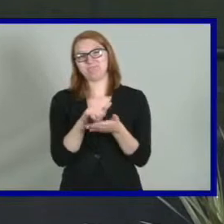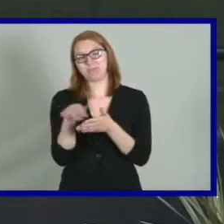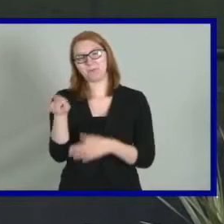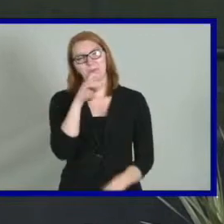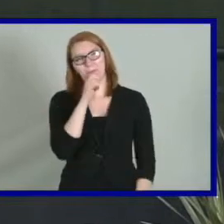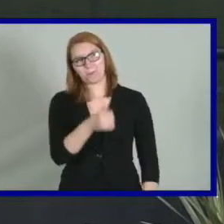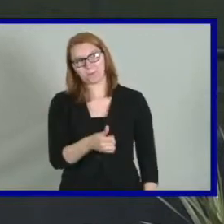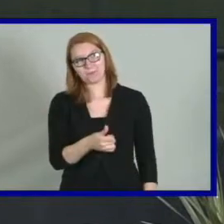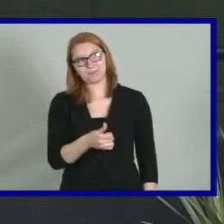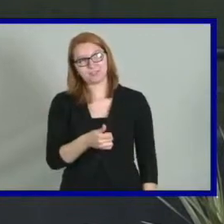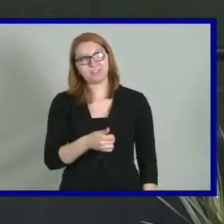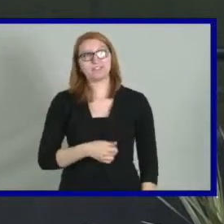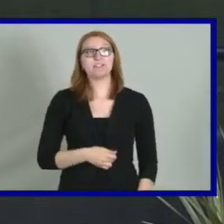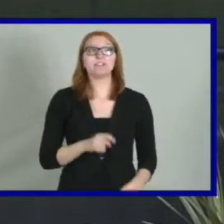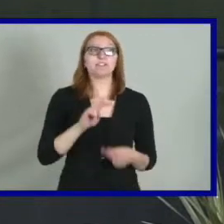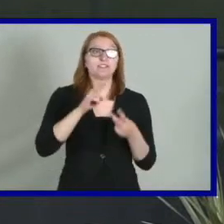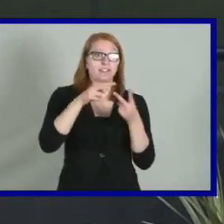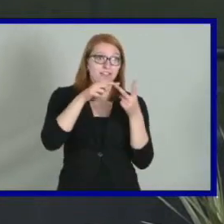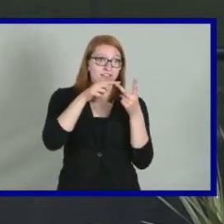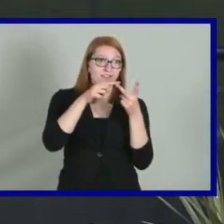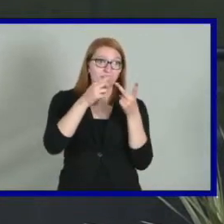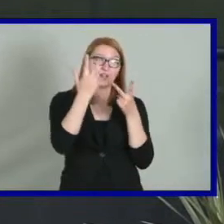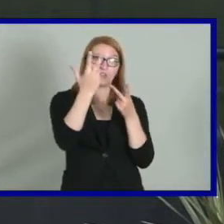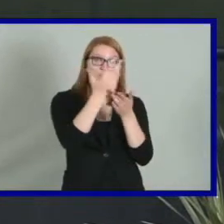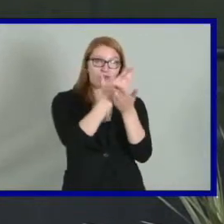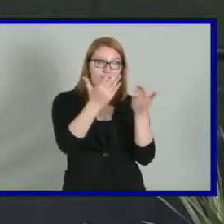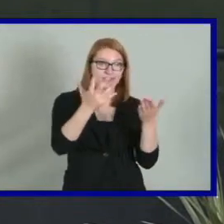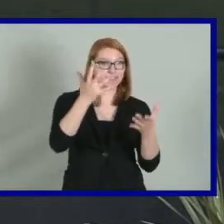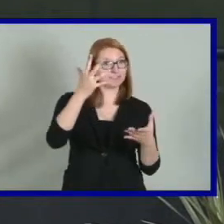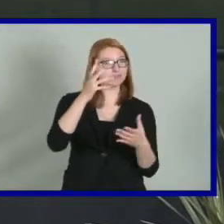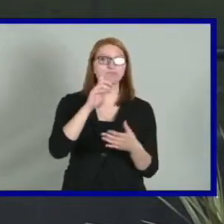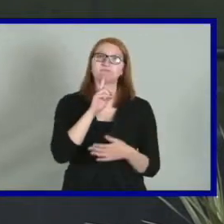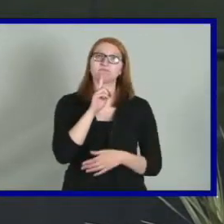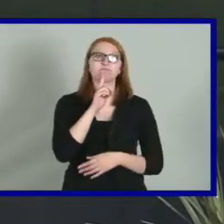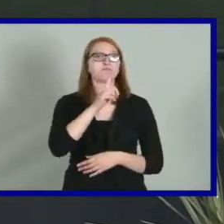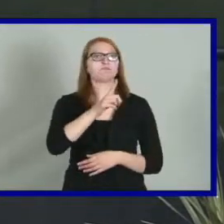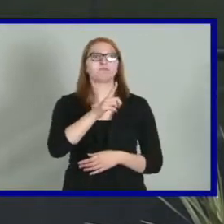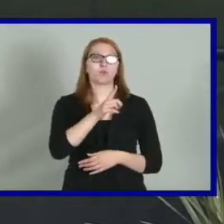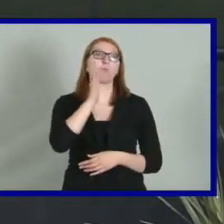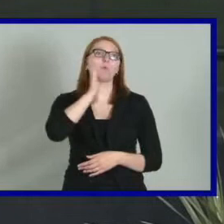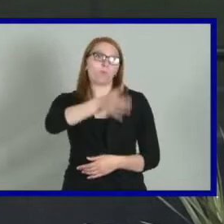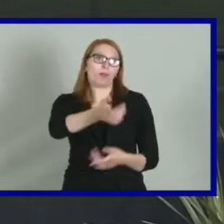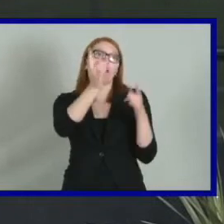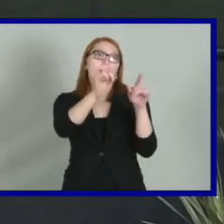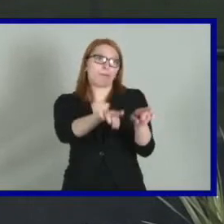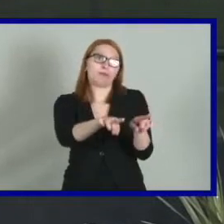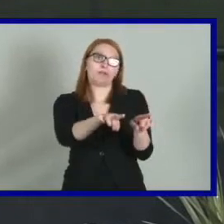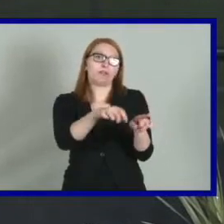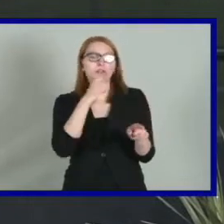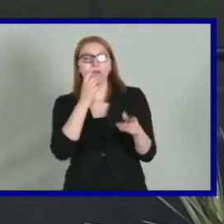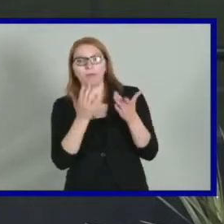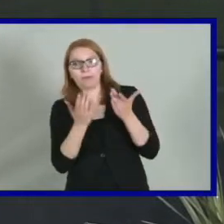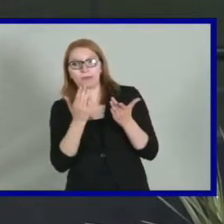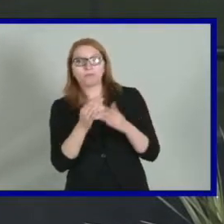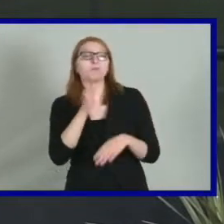Number two, there are really three things that are inevitable in life: